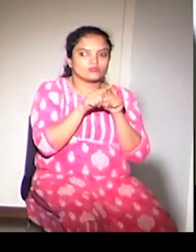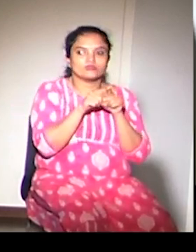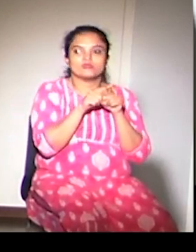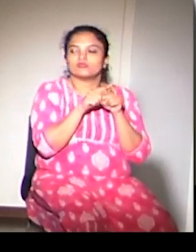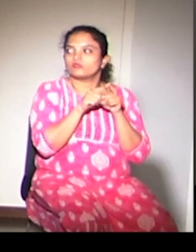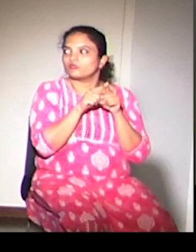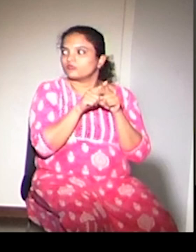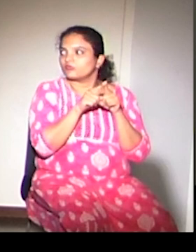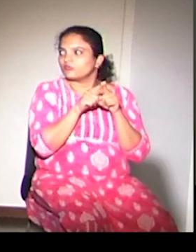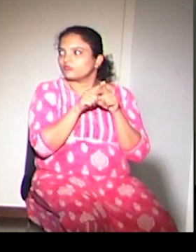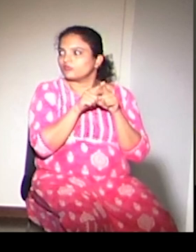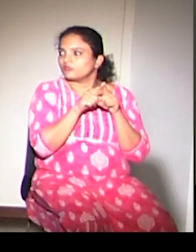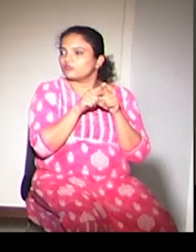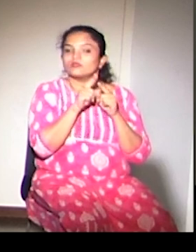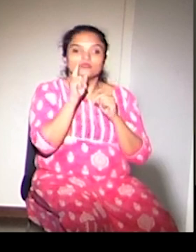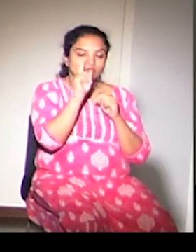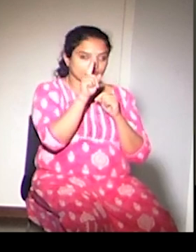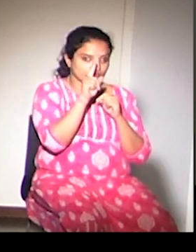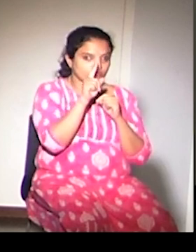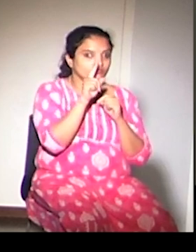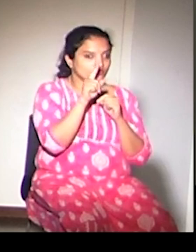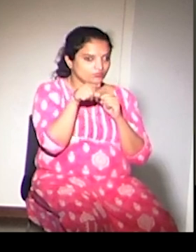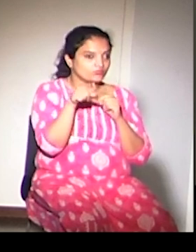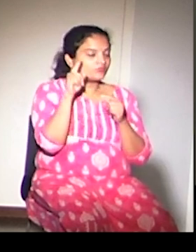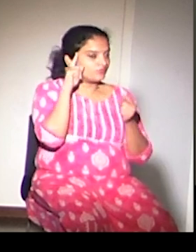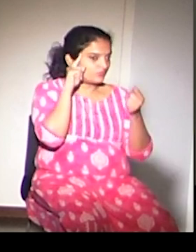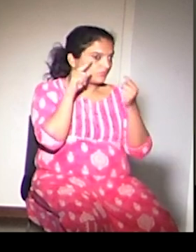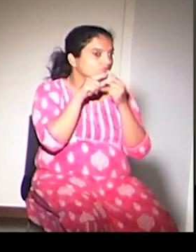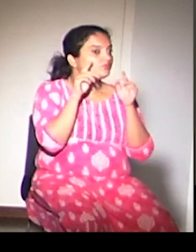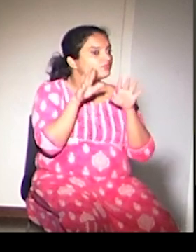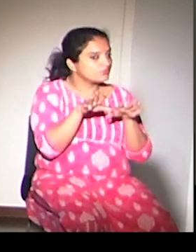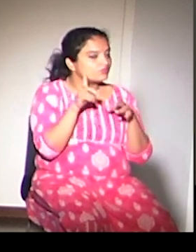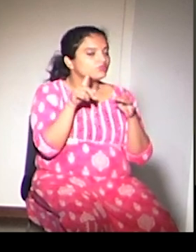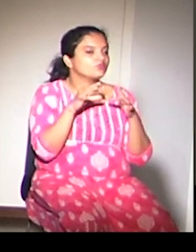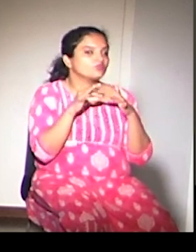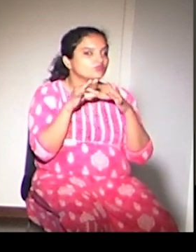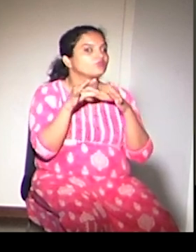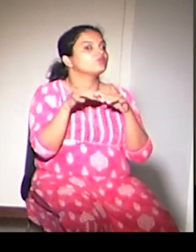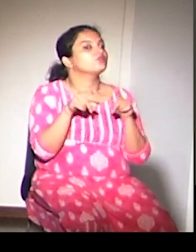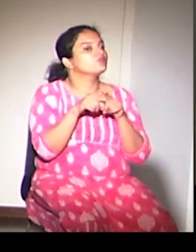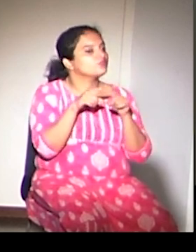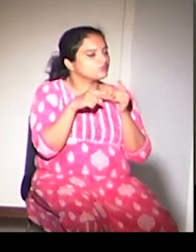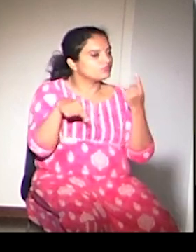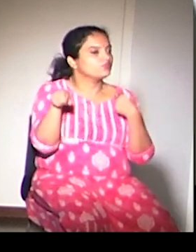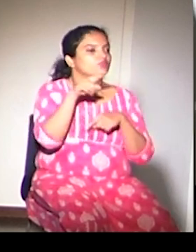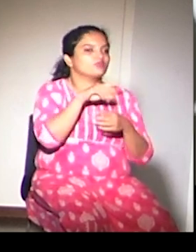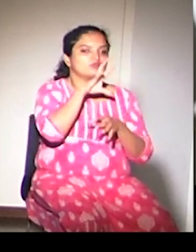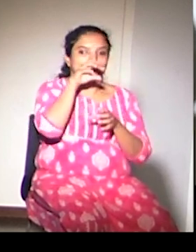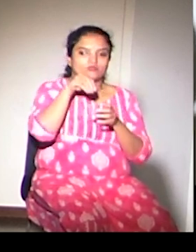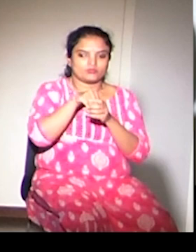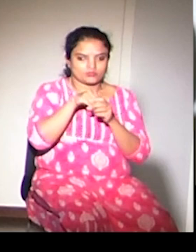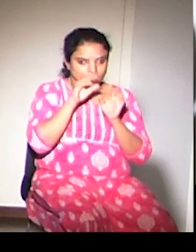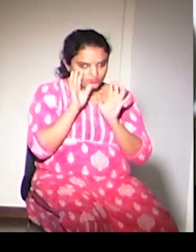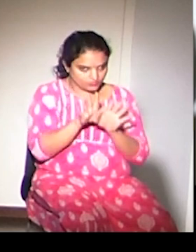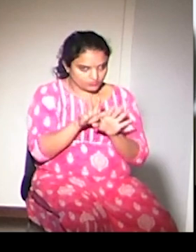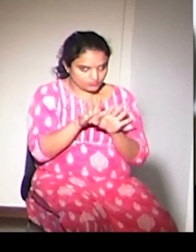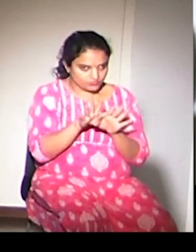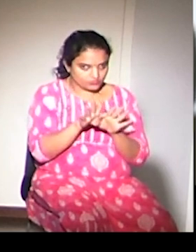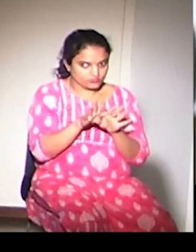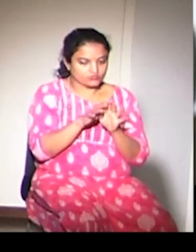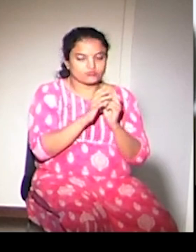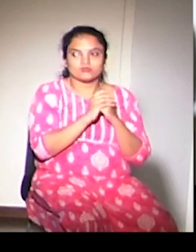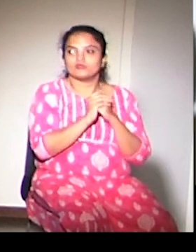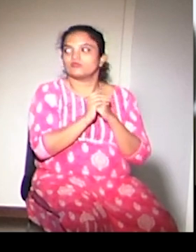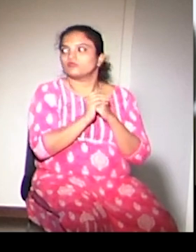region. But they definitely specialists were brought in with the during the